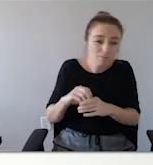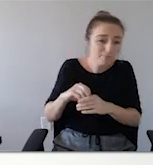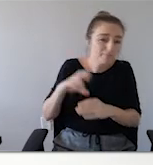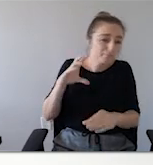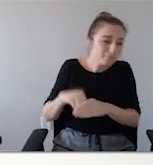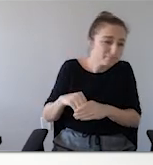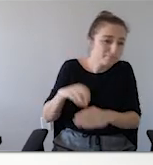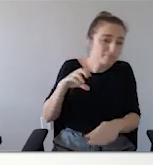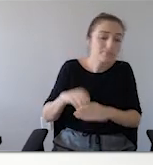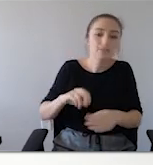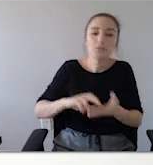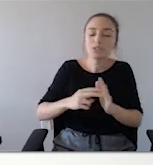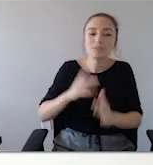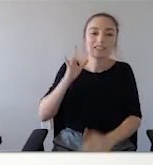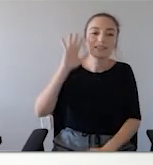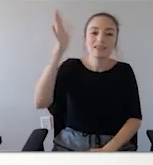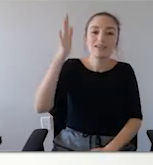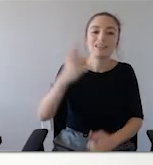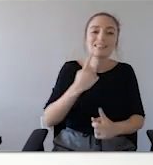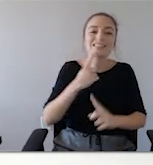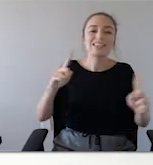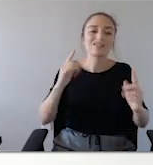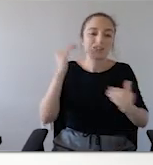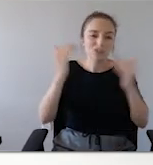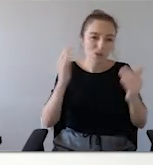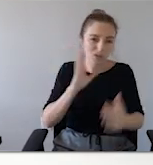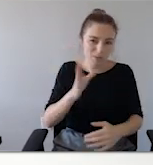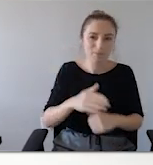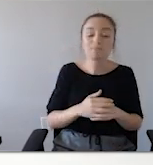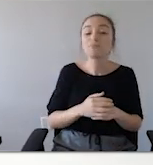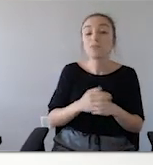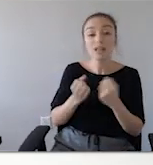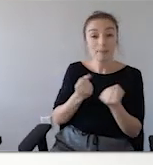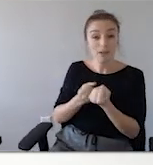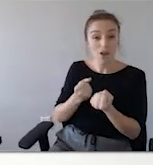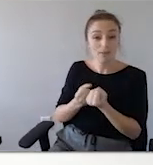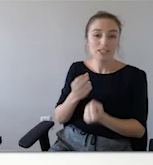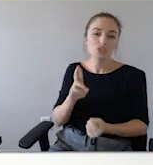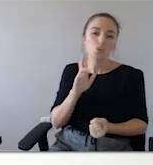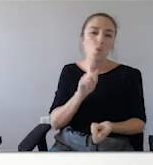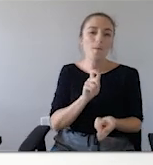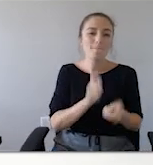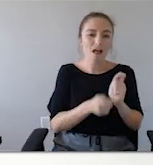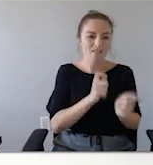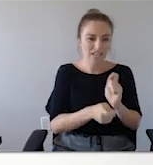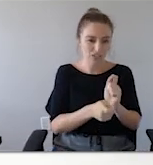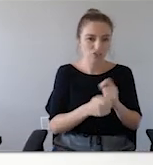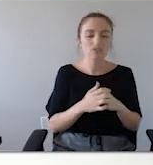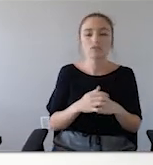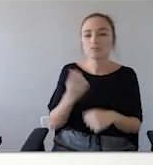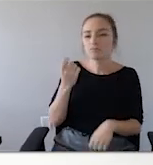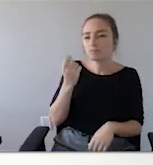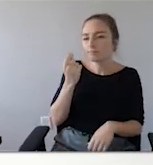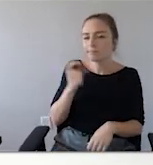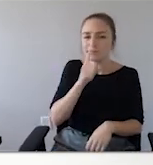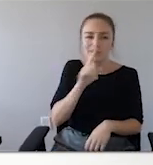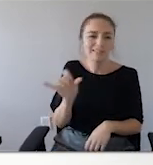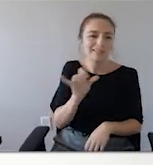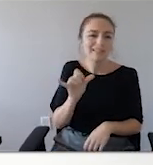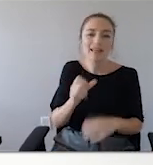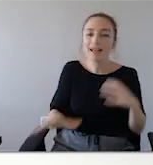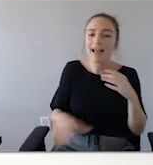So, accommodations are like extra time and that kind of stuff. So it's what a student gets to be able to participate in the